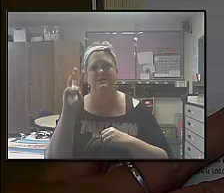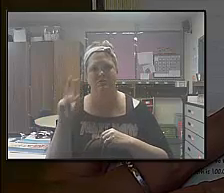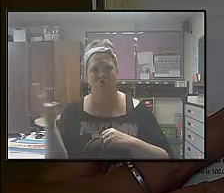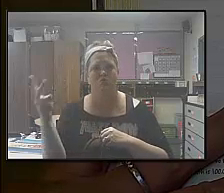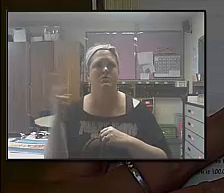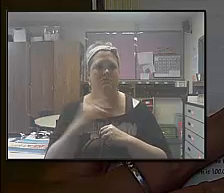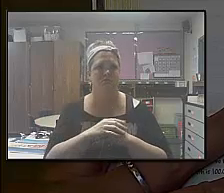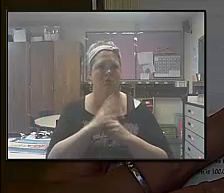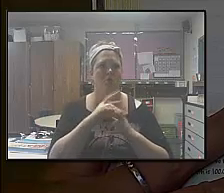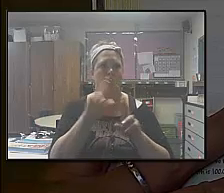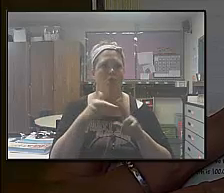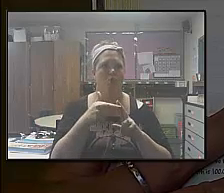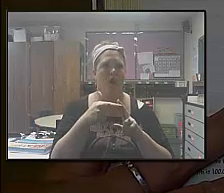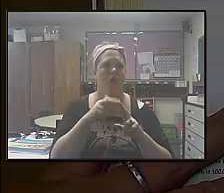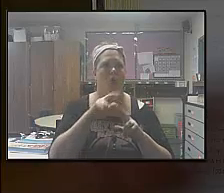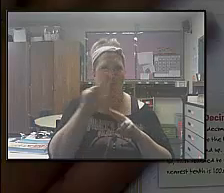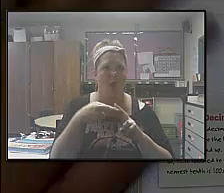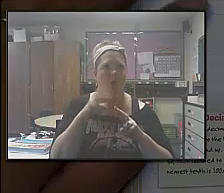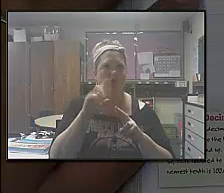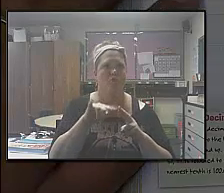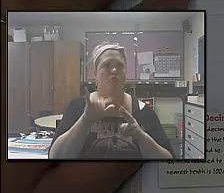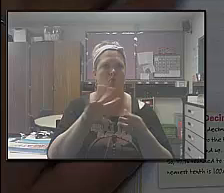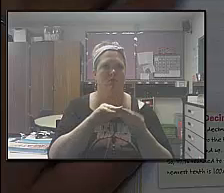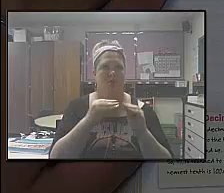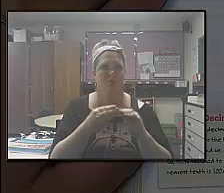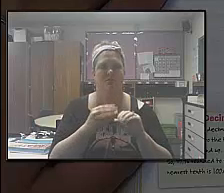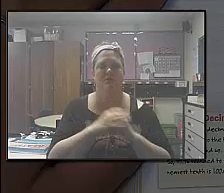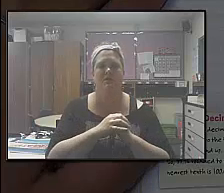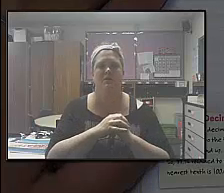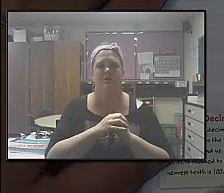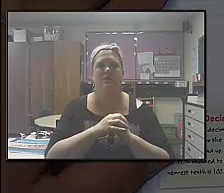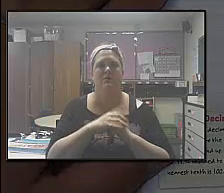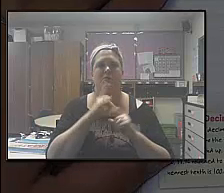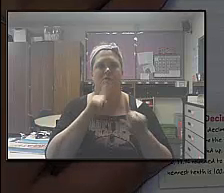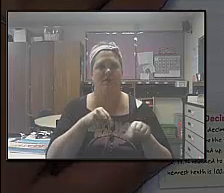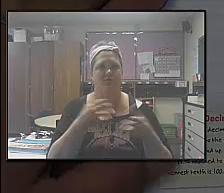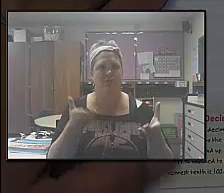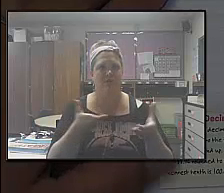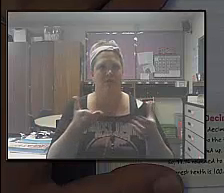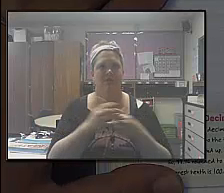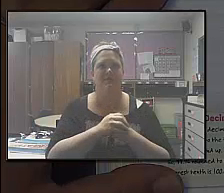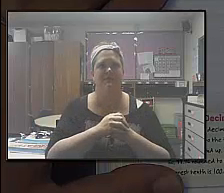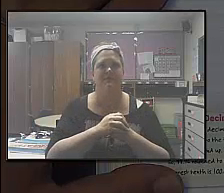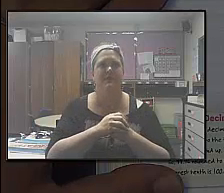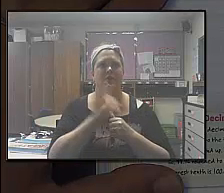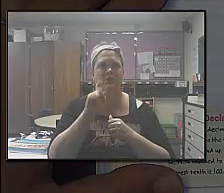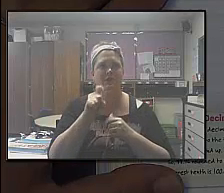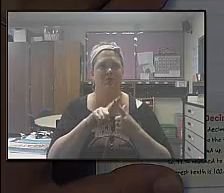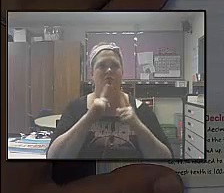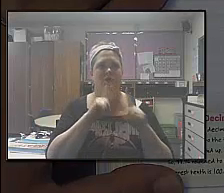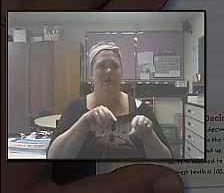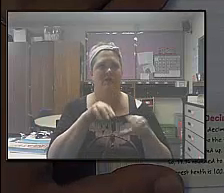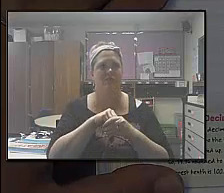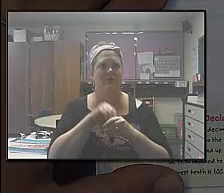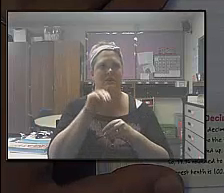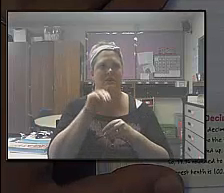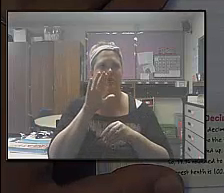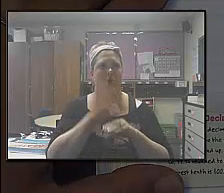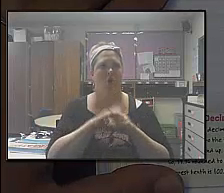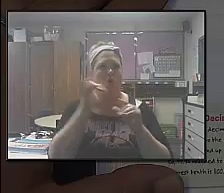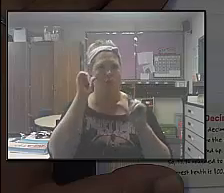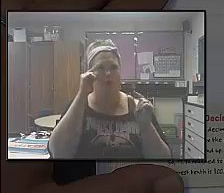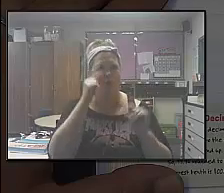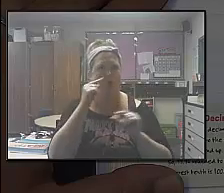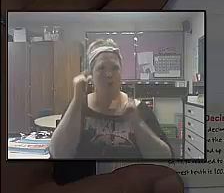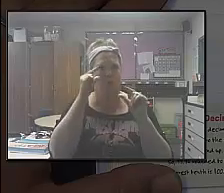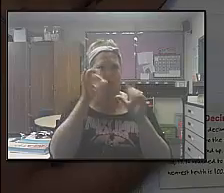ones. 2. Tens with tens. And again, you're going to put your answers here. Same idea. And then you're going to need to put your Just answers so you don't in go on the cattywonka Google